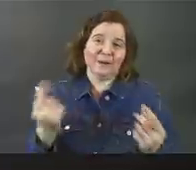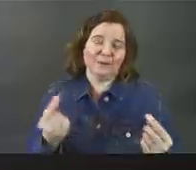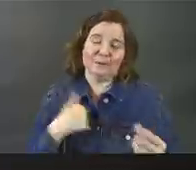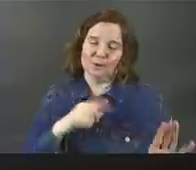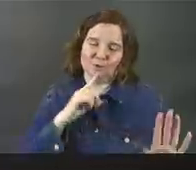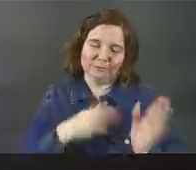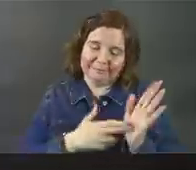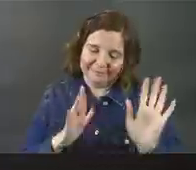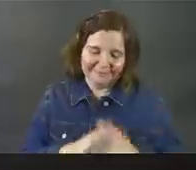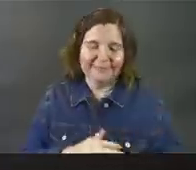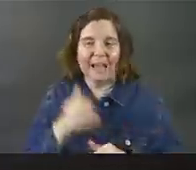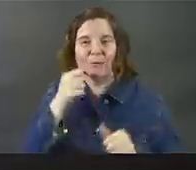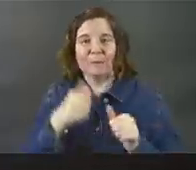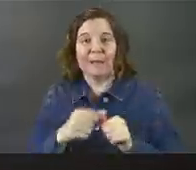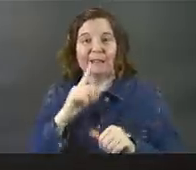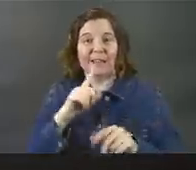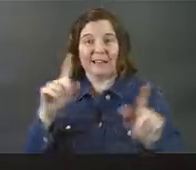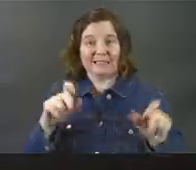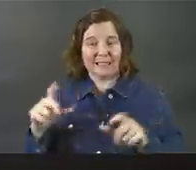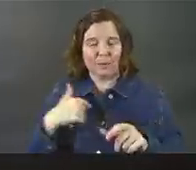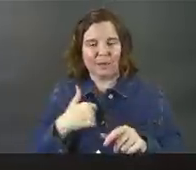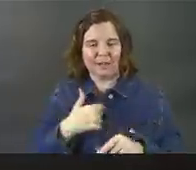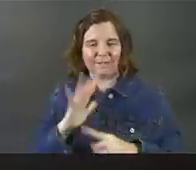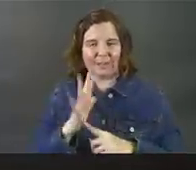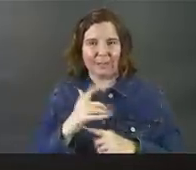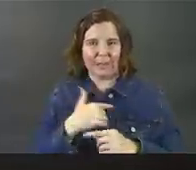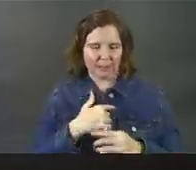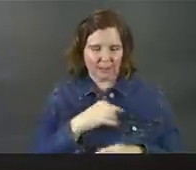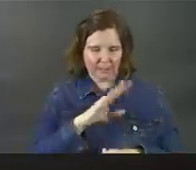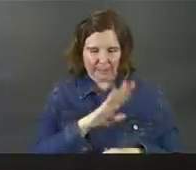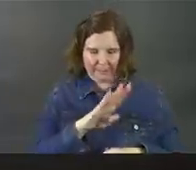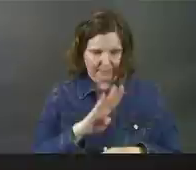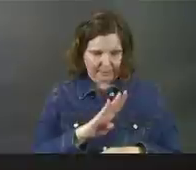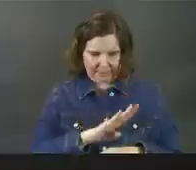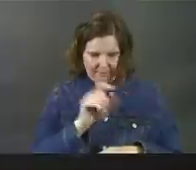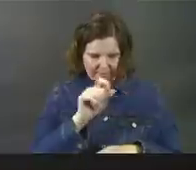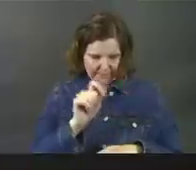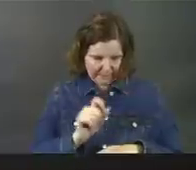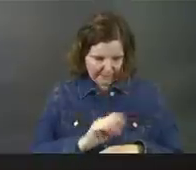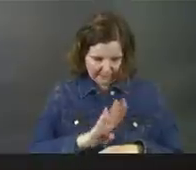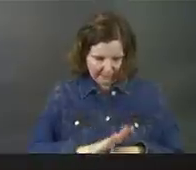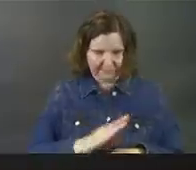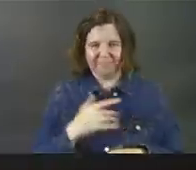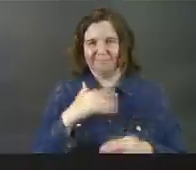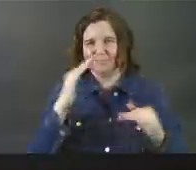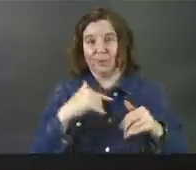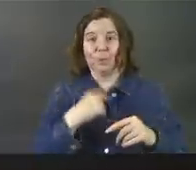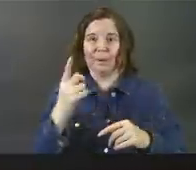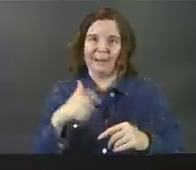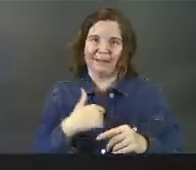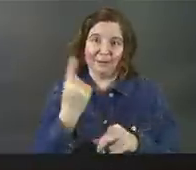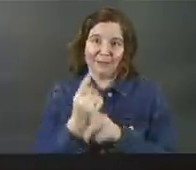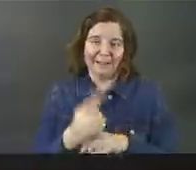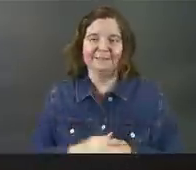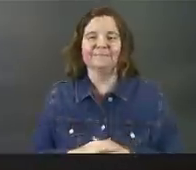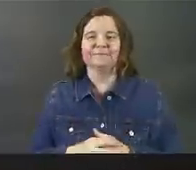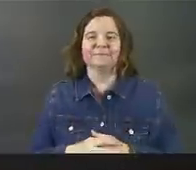do. It's so true. I remember, like, literally on tests, when they'd be like, there's 5 minutes left, I'd go B, B, B, B, B, B, all the way down. So one of them had to be